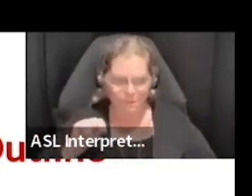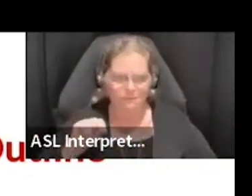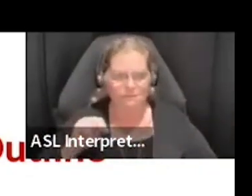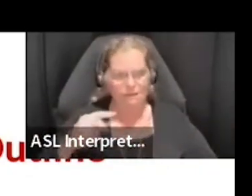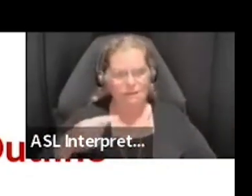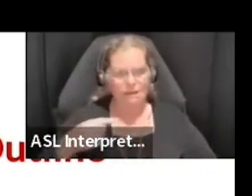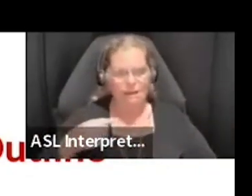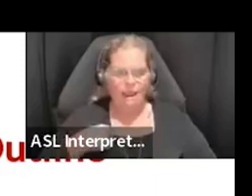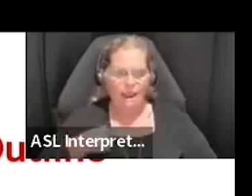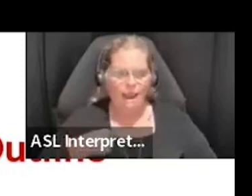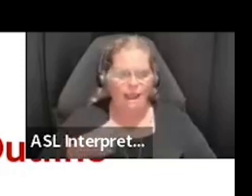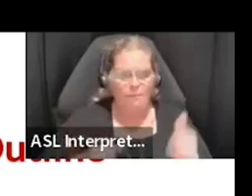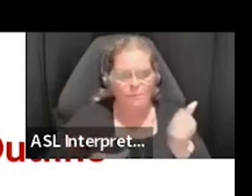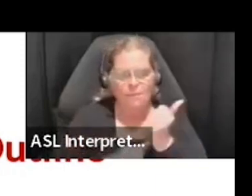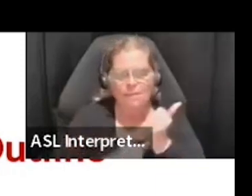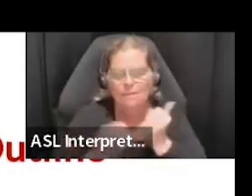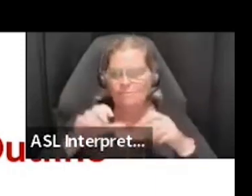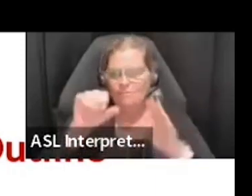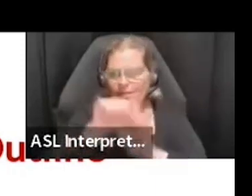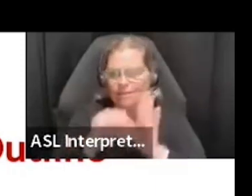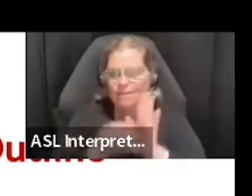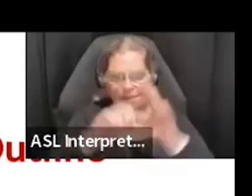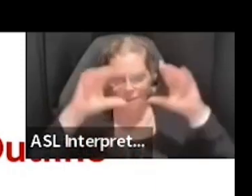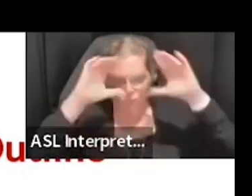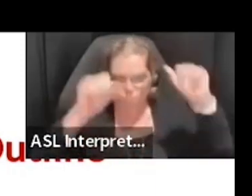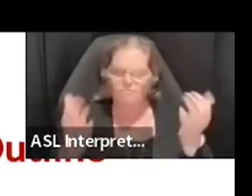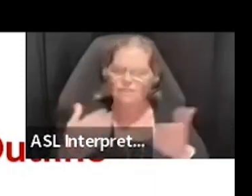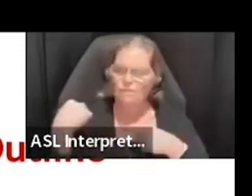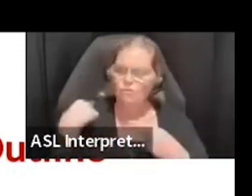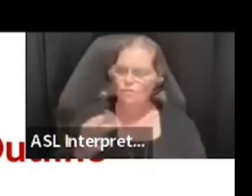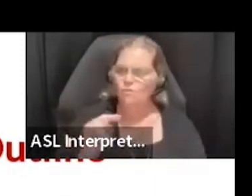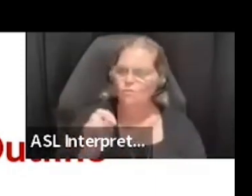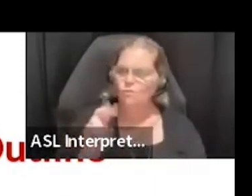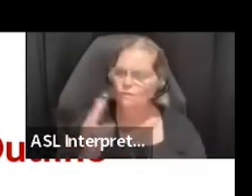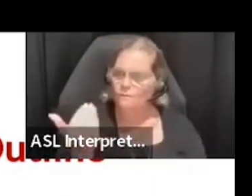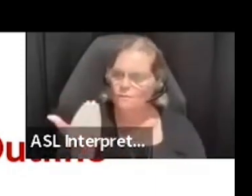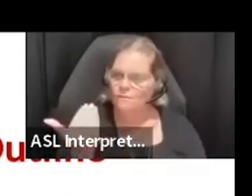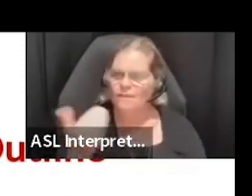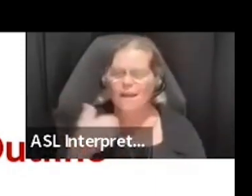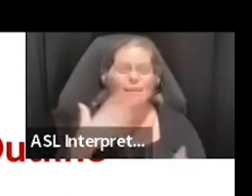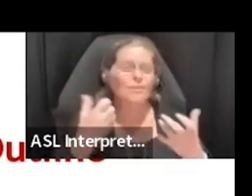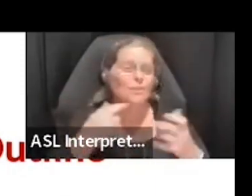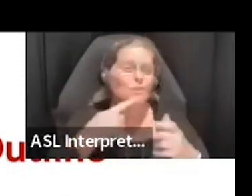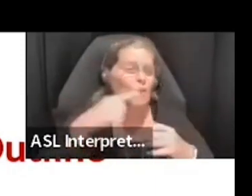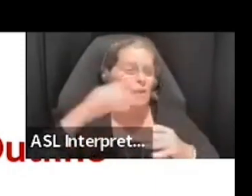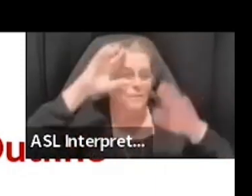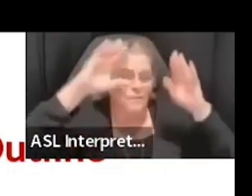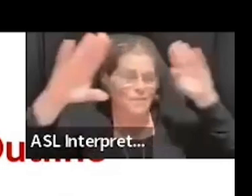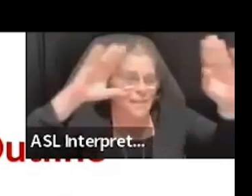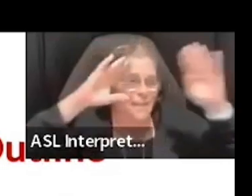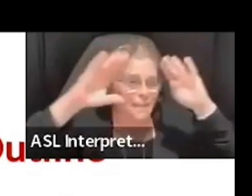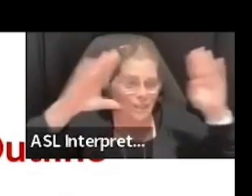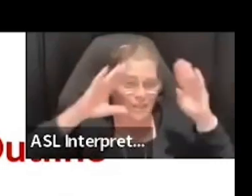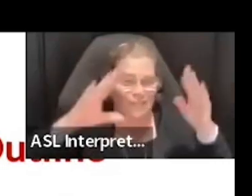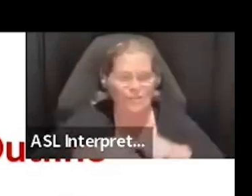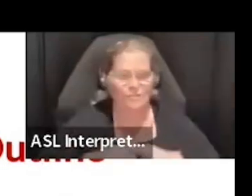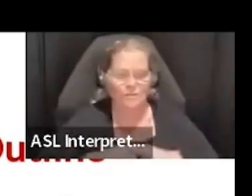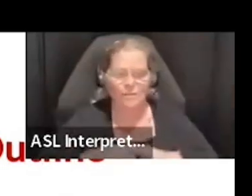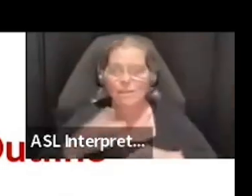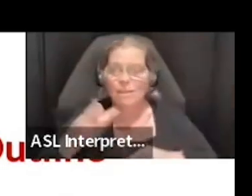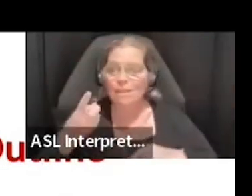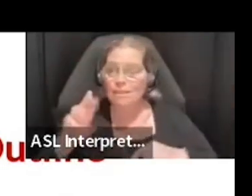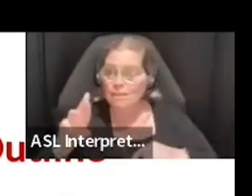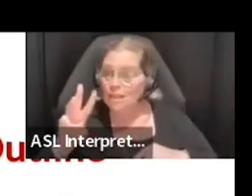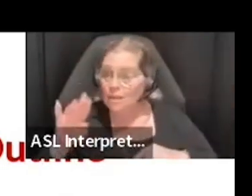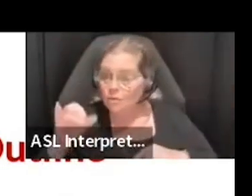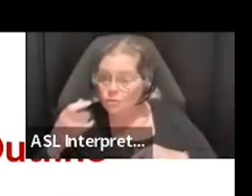couple of sessions. I've been here since November 15th. And had the opportunity just to say hello. You will notice that neither Dr. Wright nor